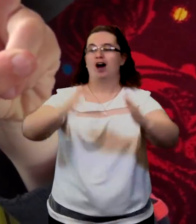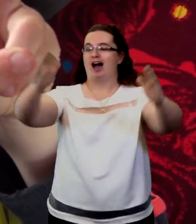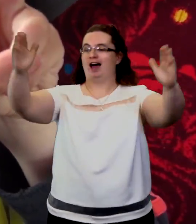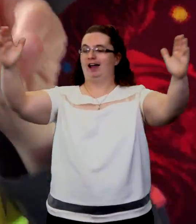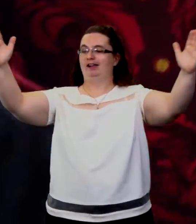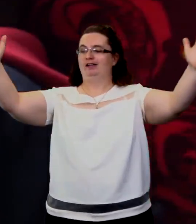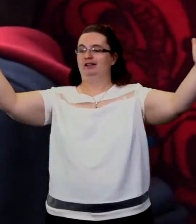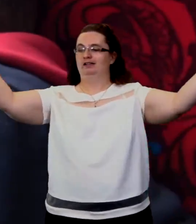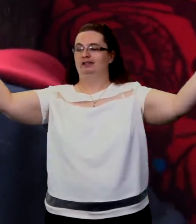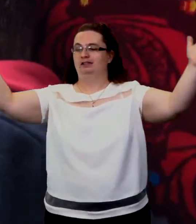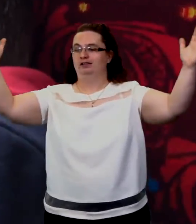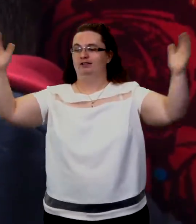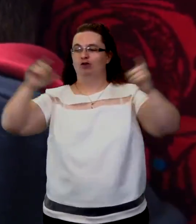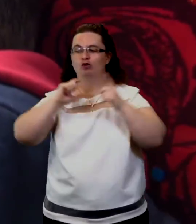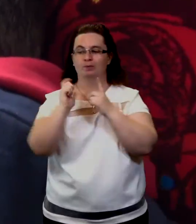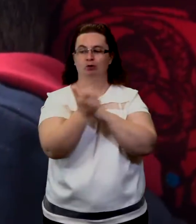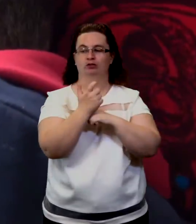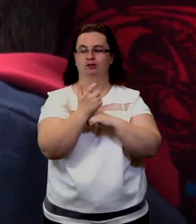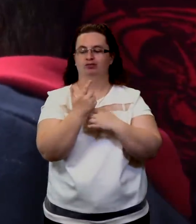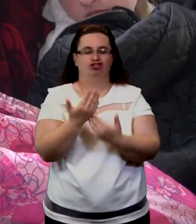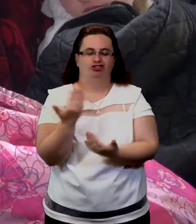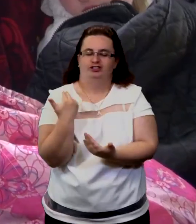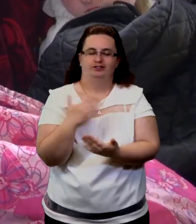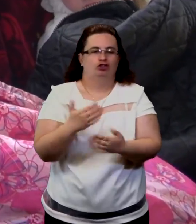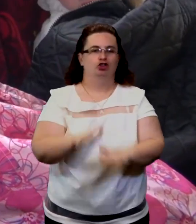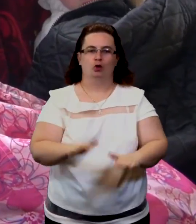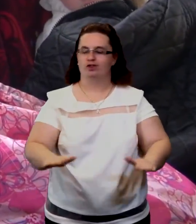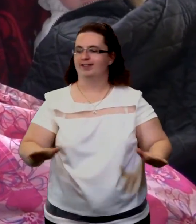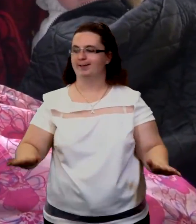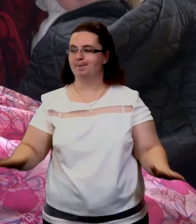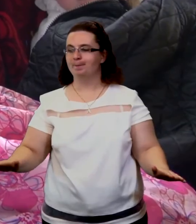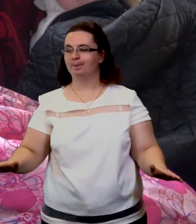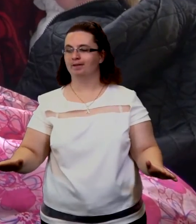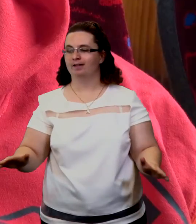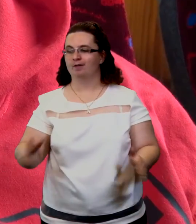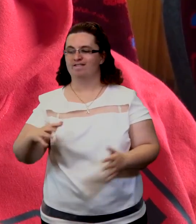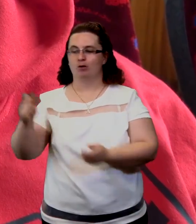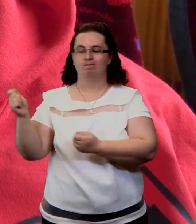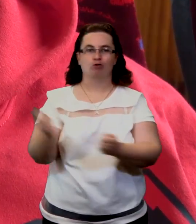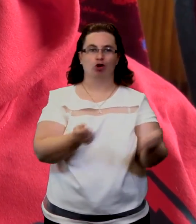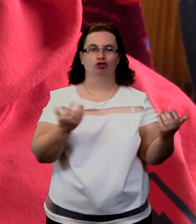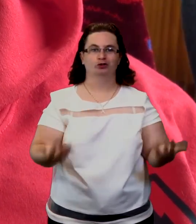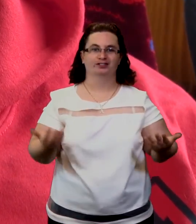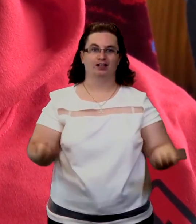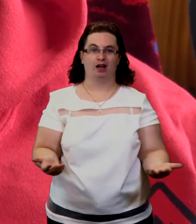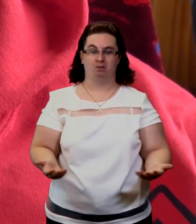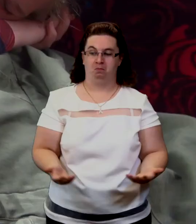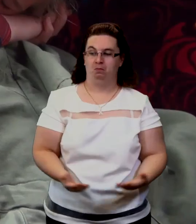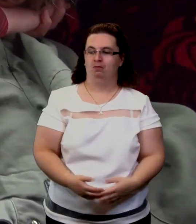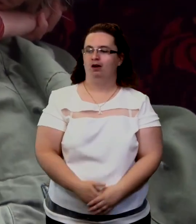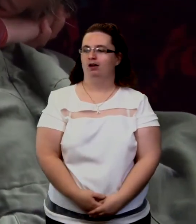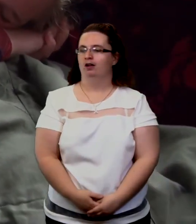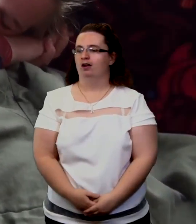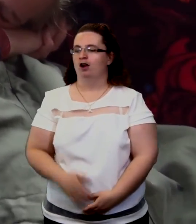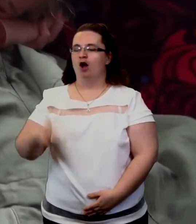be carrying on for the foreseeable now. When we obviously plan it, we take part in the planning, the kids take part in the learning, and then we all take part